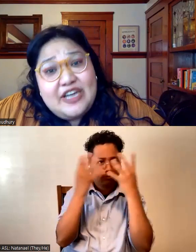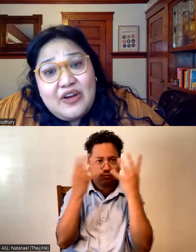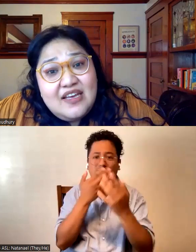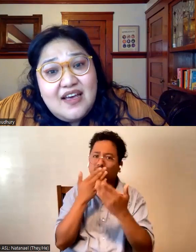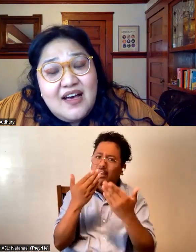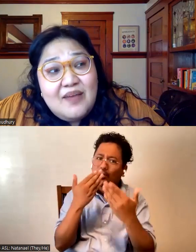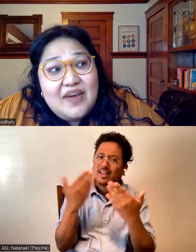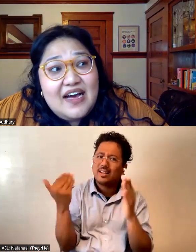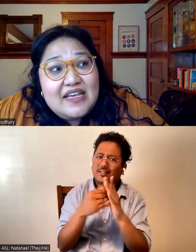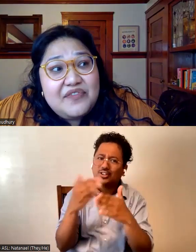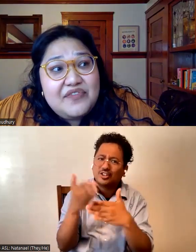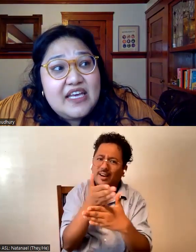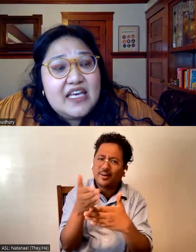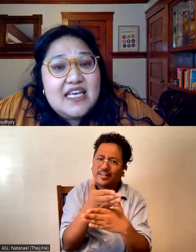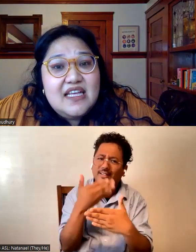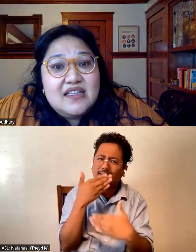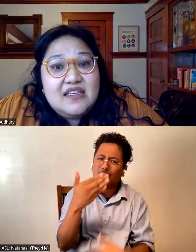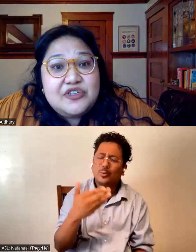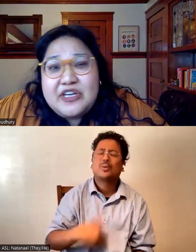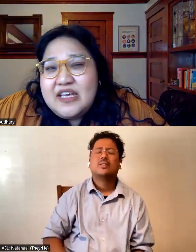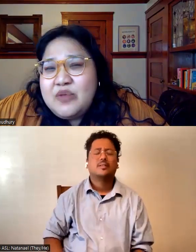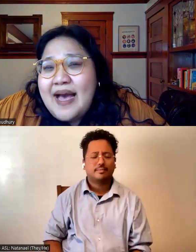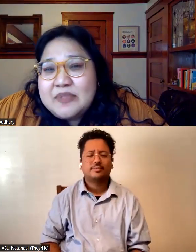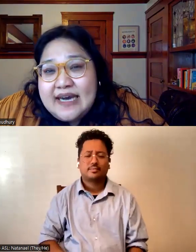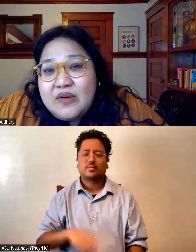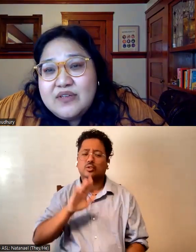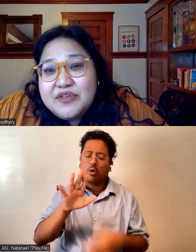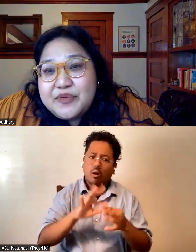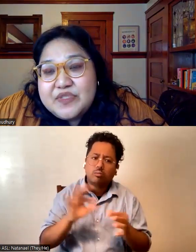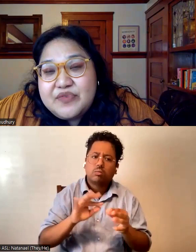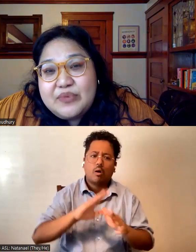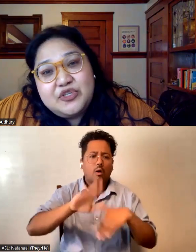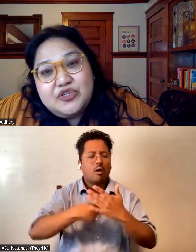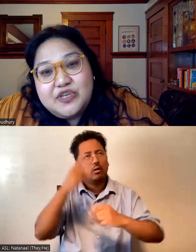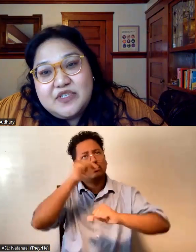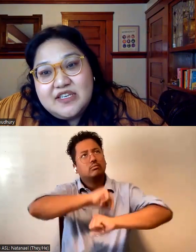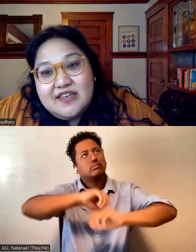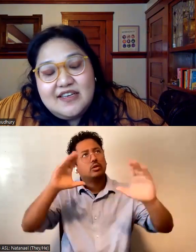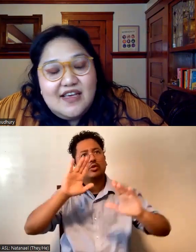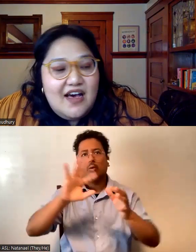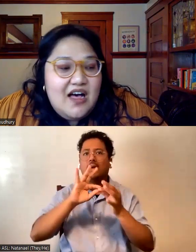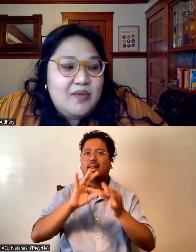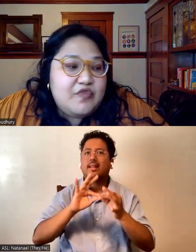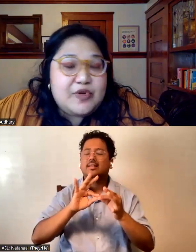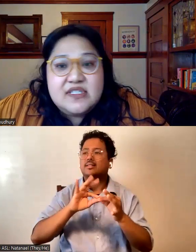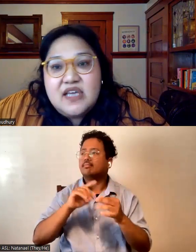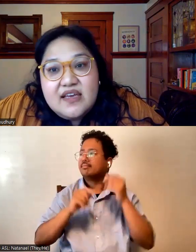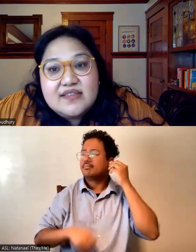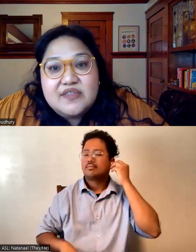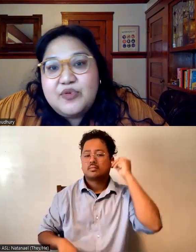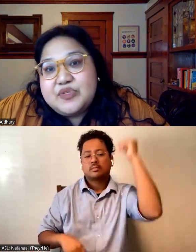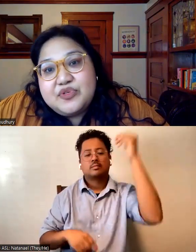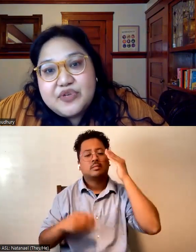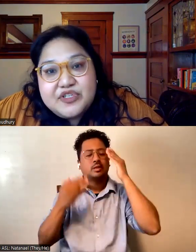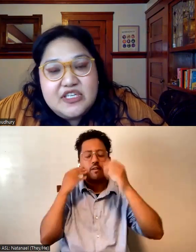of all, for sharing. I feel like the journey that you mapped out in terms of your relationship to forced